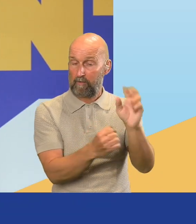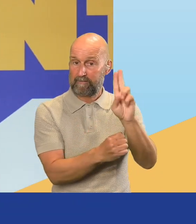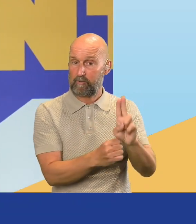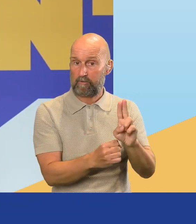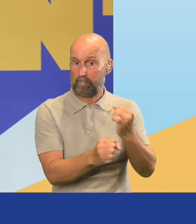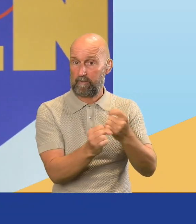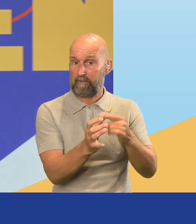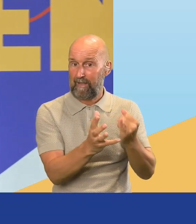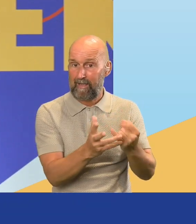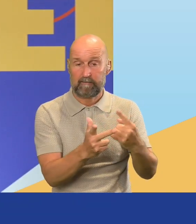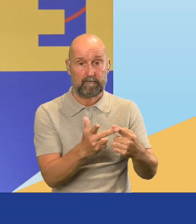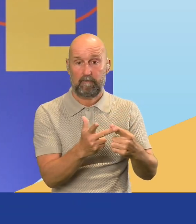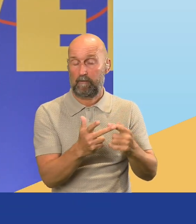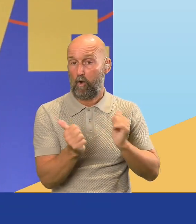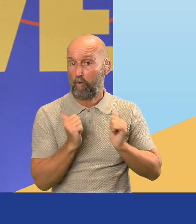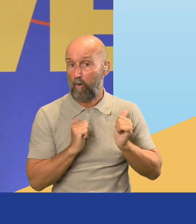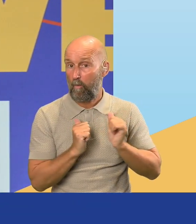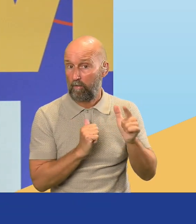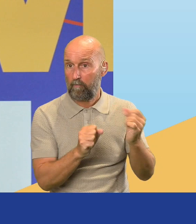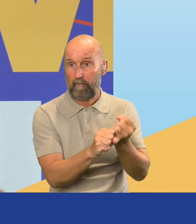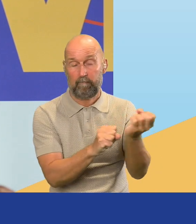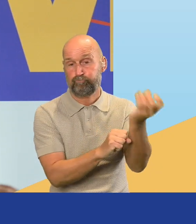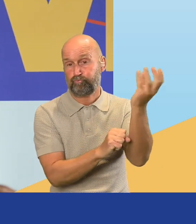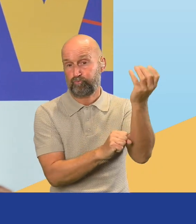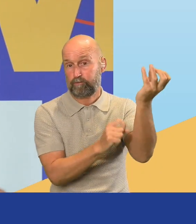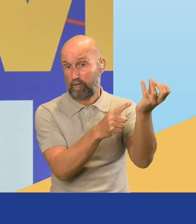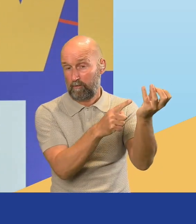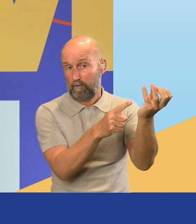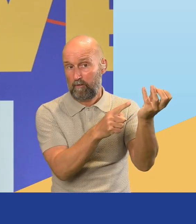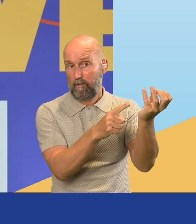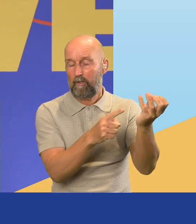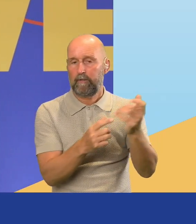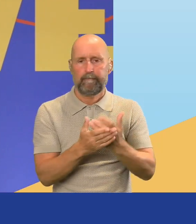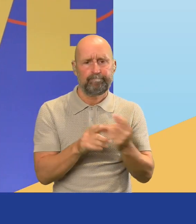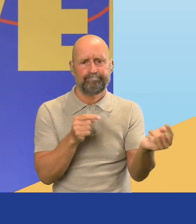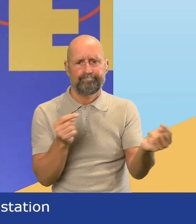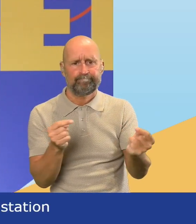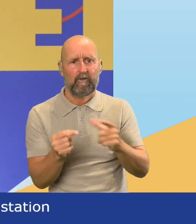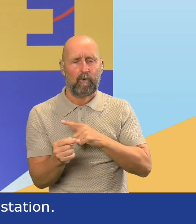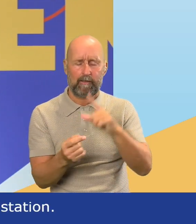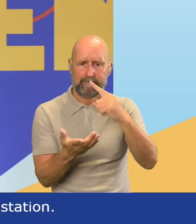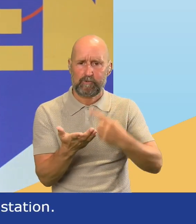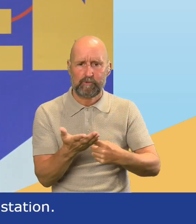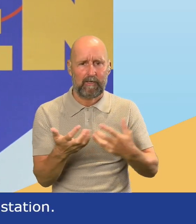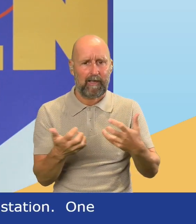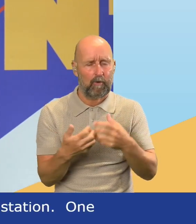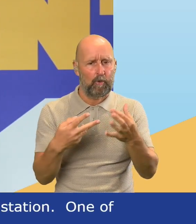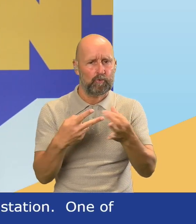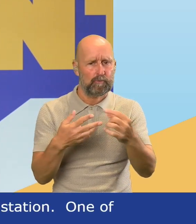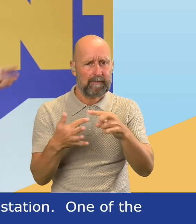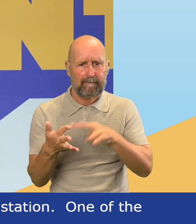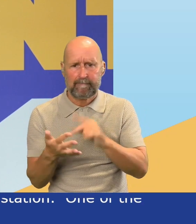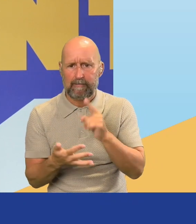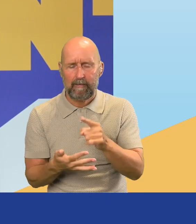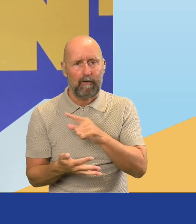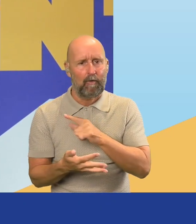gas power station or coal power station? And that is one of those things that I guess we wrestle with because we're trying to make the good decisions perhaps in choosing an EV. Maybe